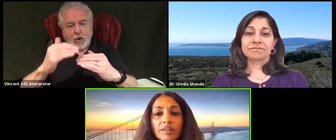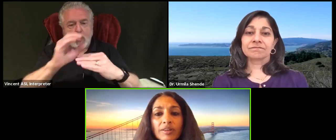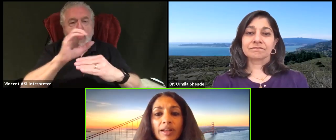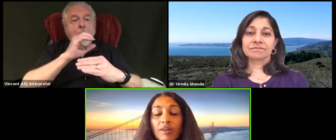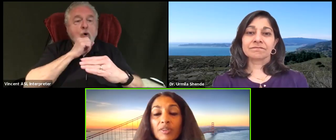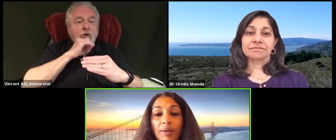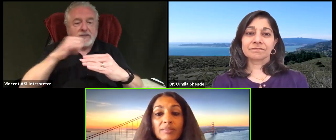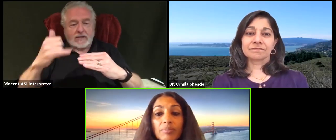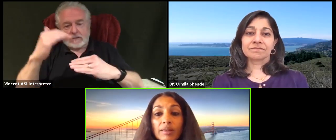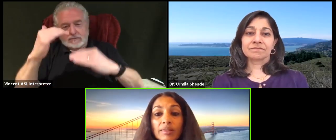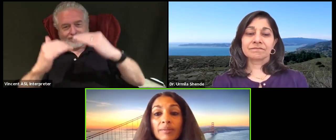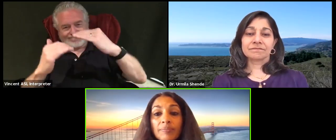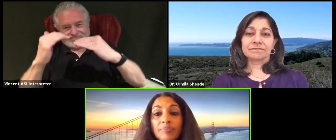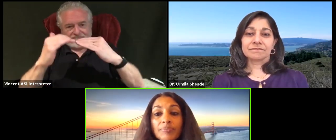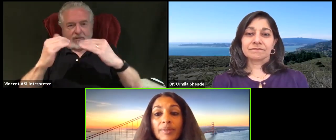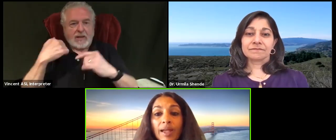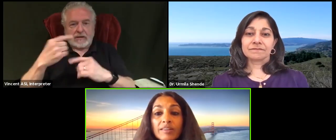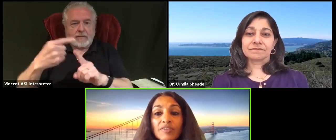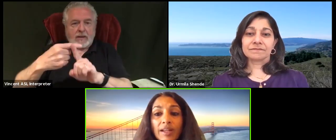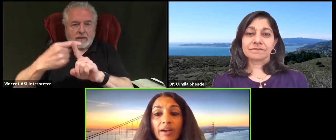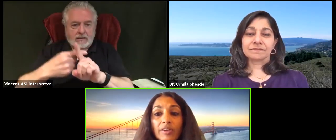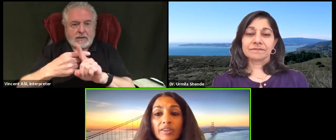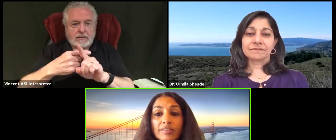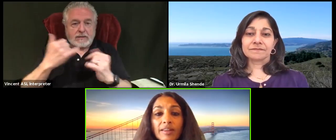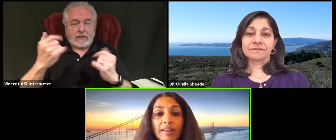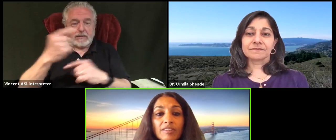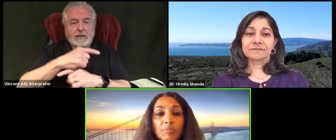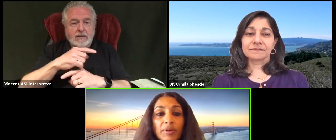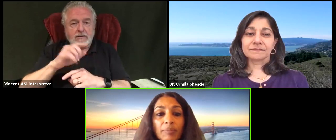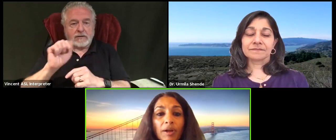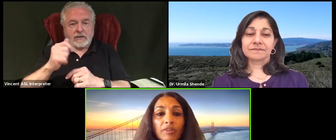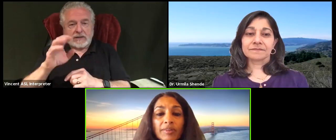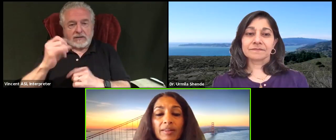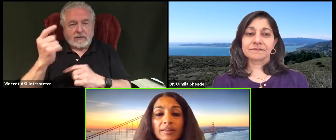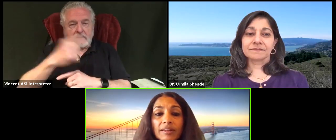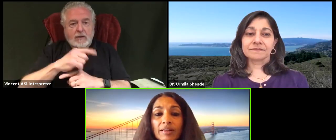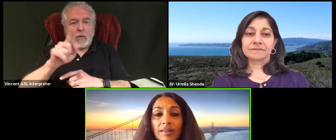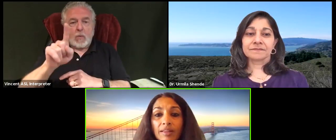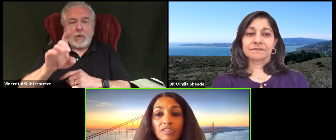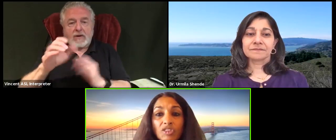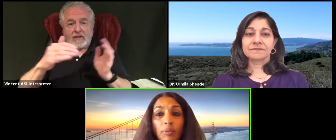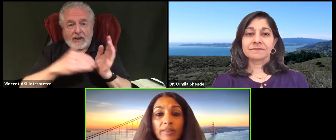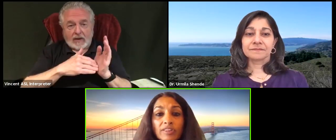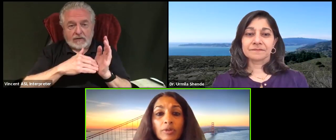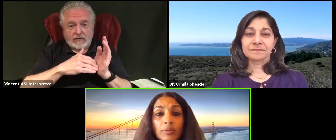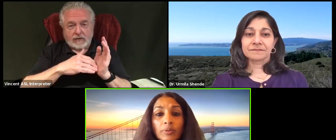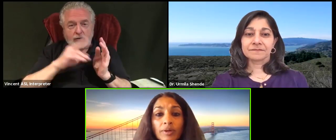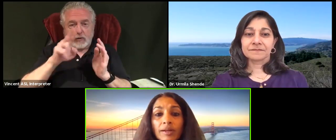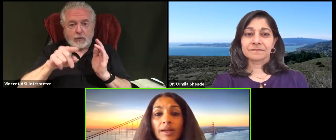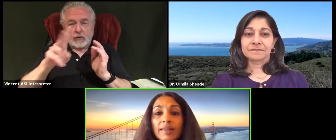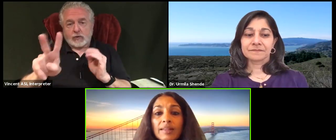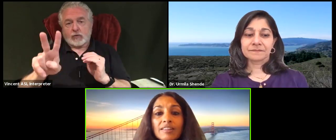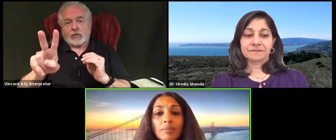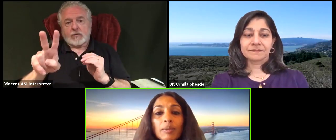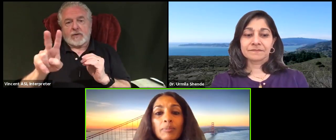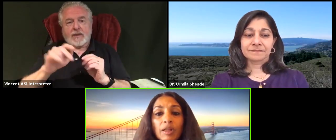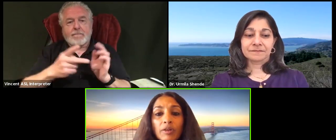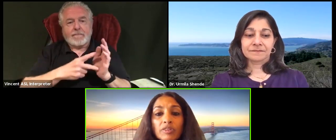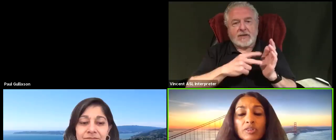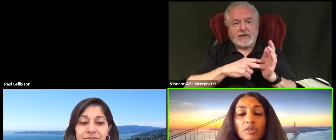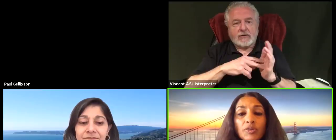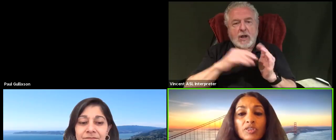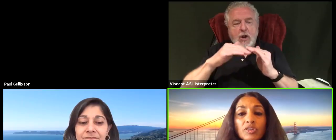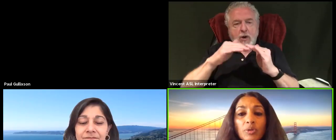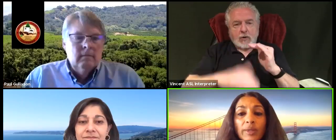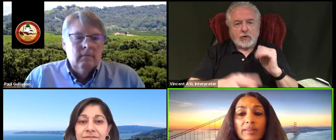and yellow tier now for the past month. As of today, our adjusted cases per day per 100,000 is 2.2, and that needs to be